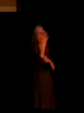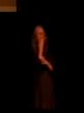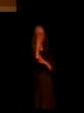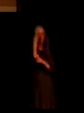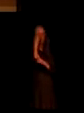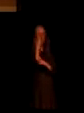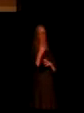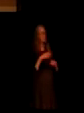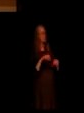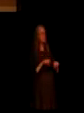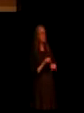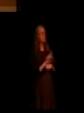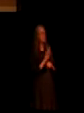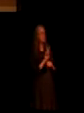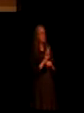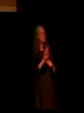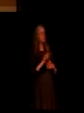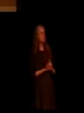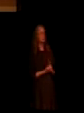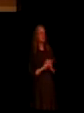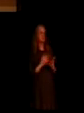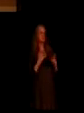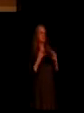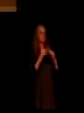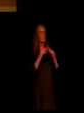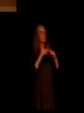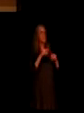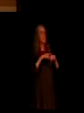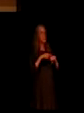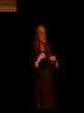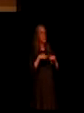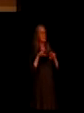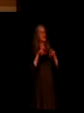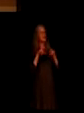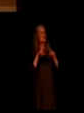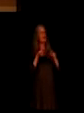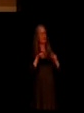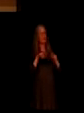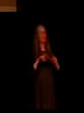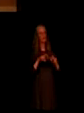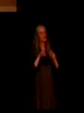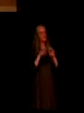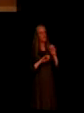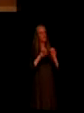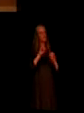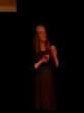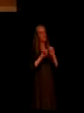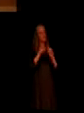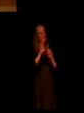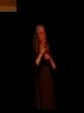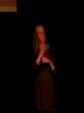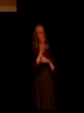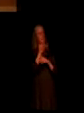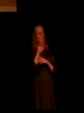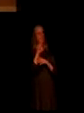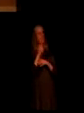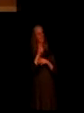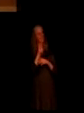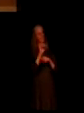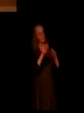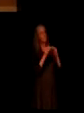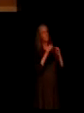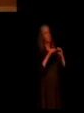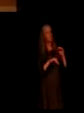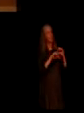I used, and I actually spent more time evaluating the climatology than I did the ecology. And